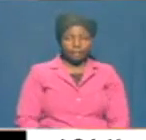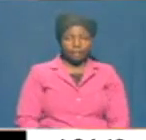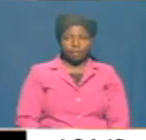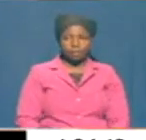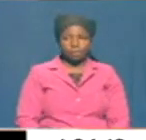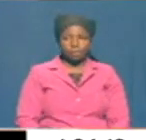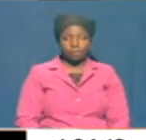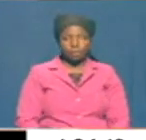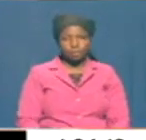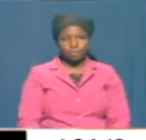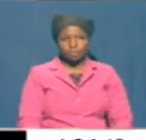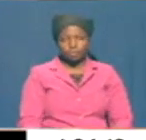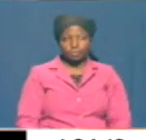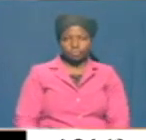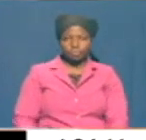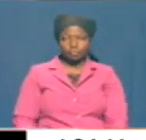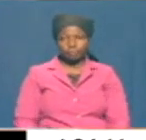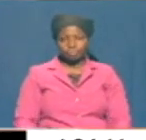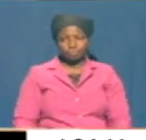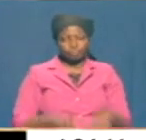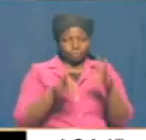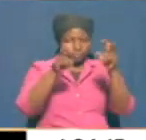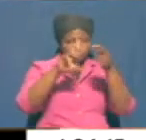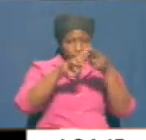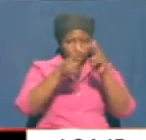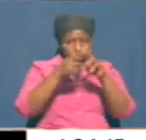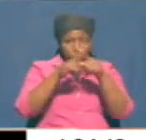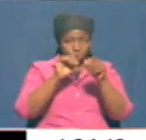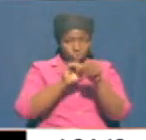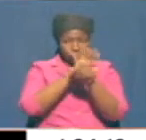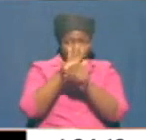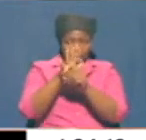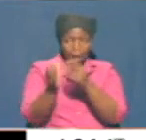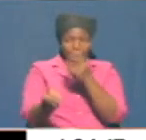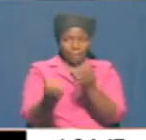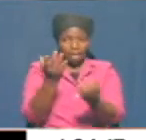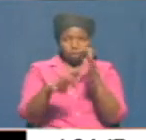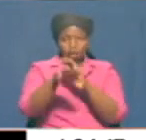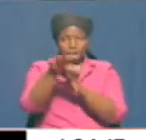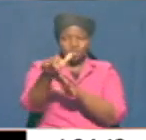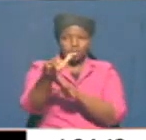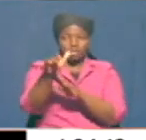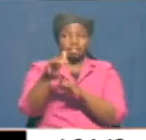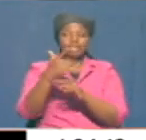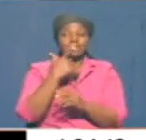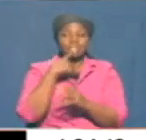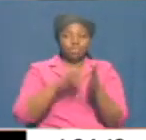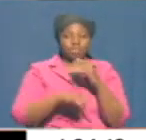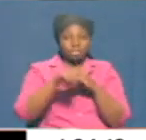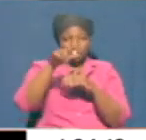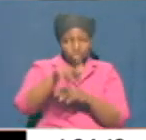Still on matters related to the pandemic, Baringo County leaders are attributing the low COVID-19 vaccine